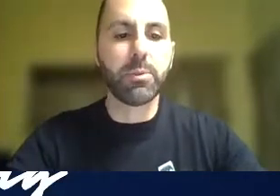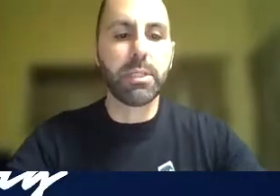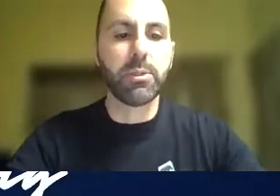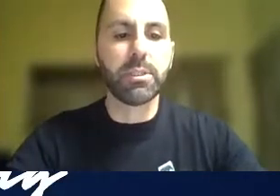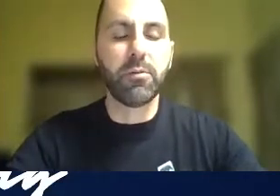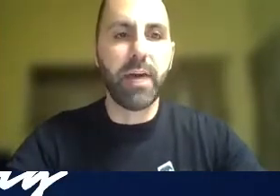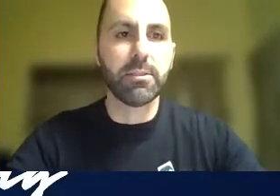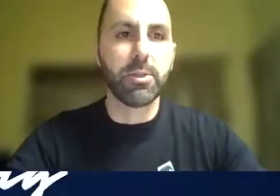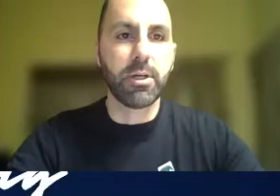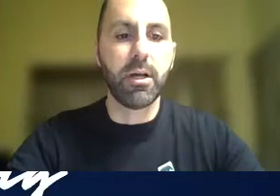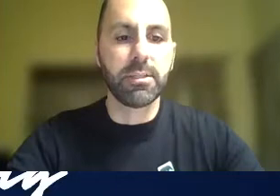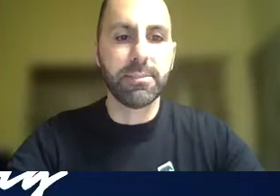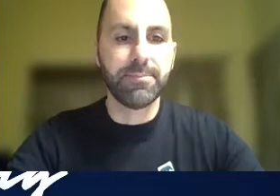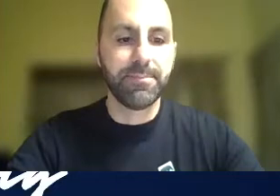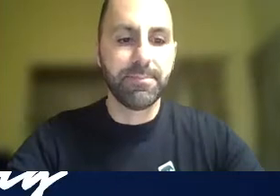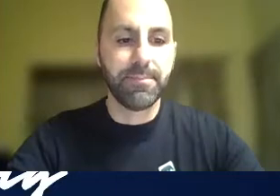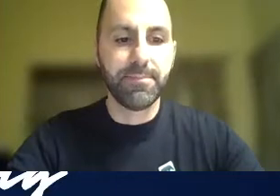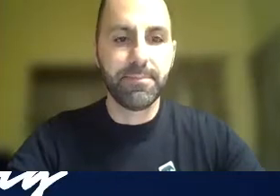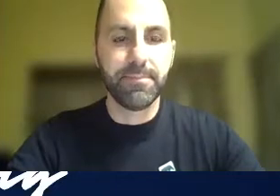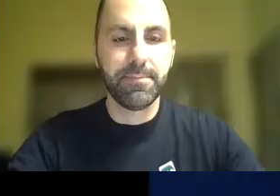DEM 2022 is so vital to our cause.